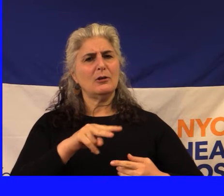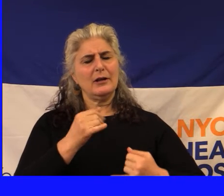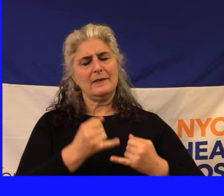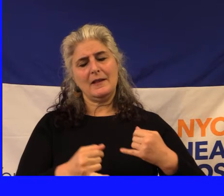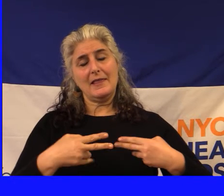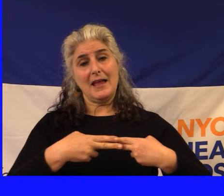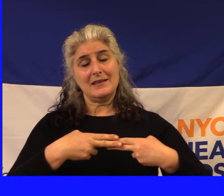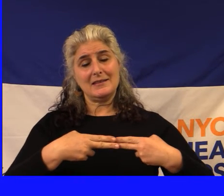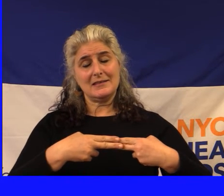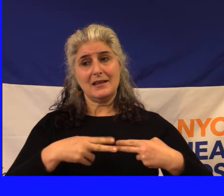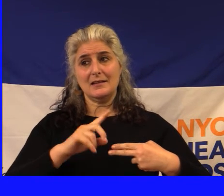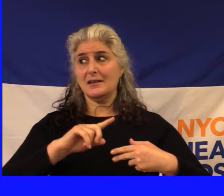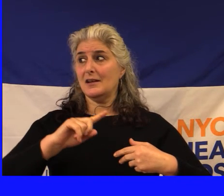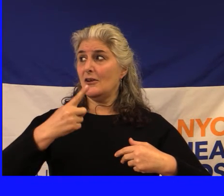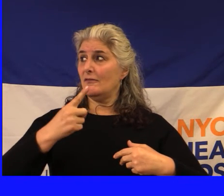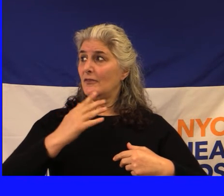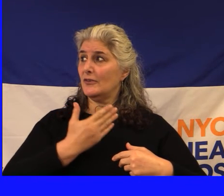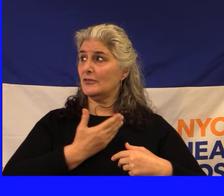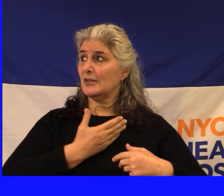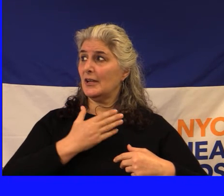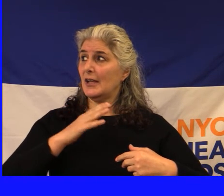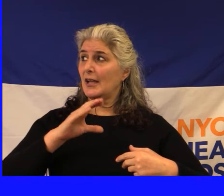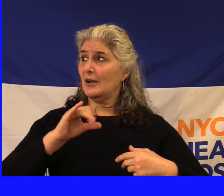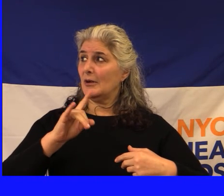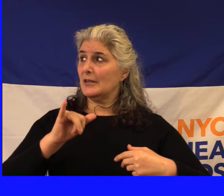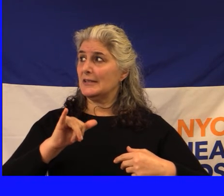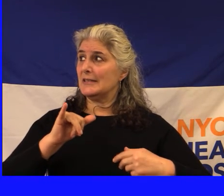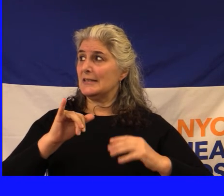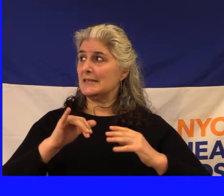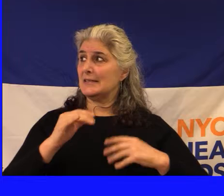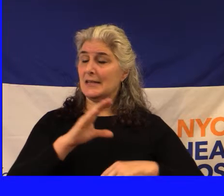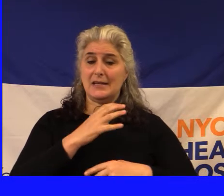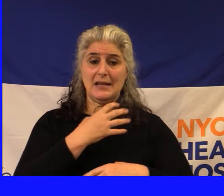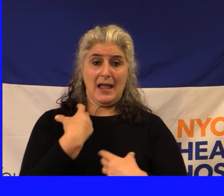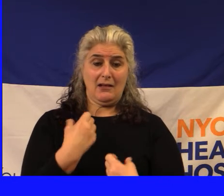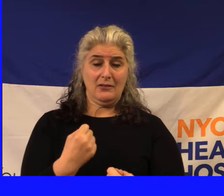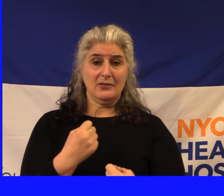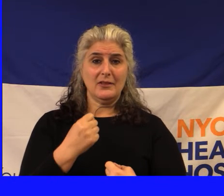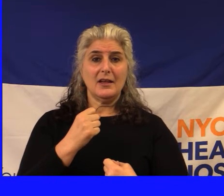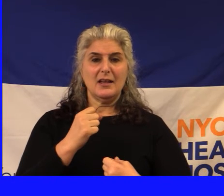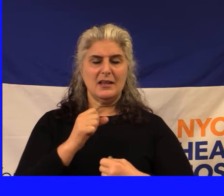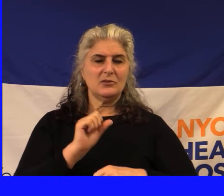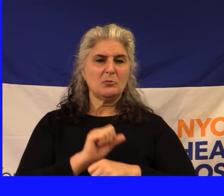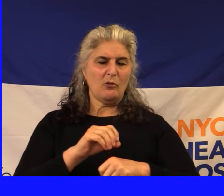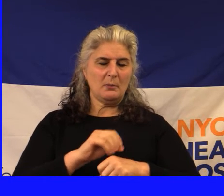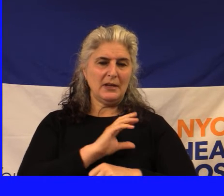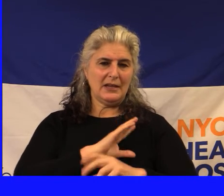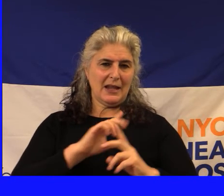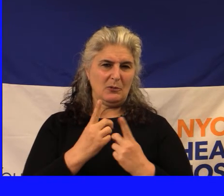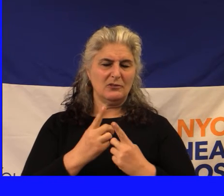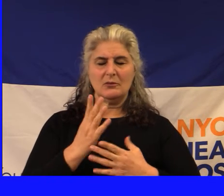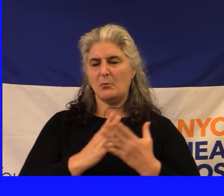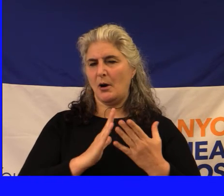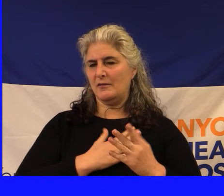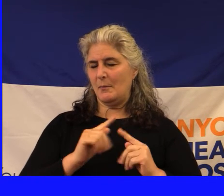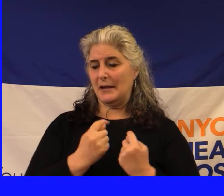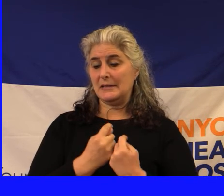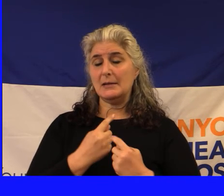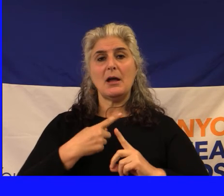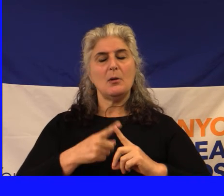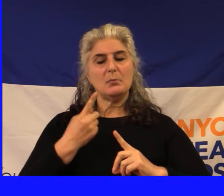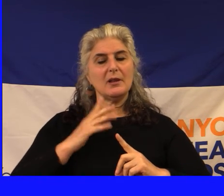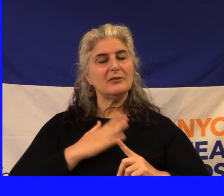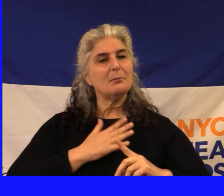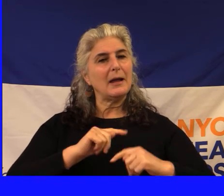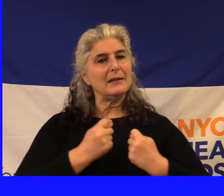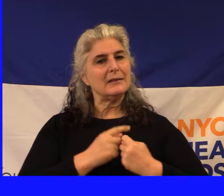The One City Health, our performing provider system under DISRIP, is also part of my team, and then my team works on all of our managed care